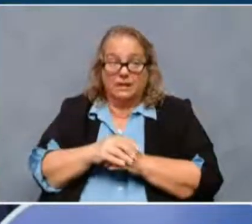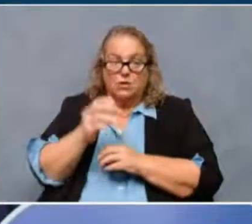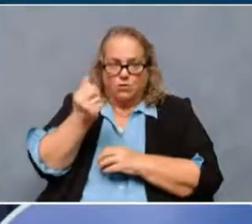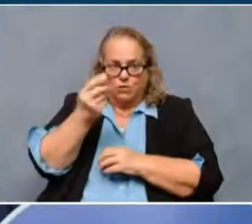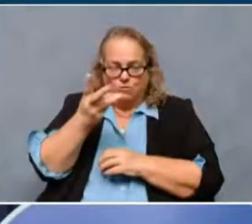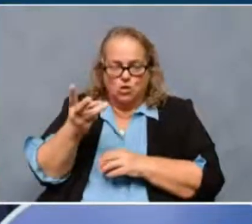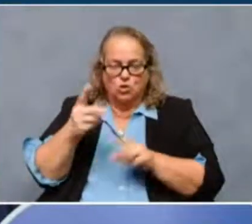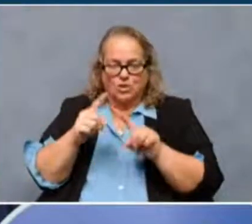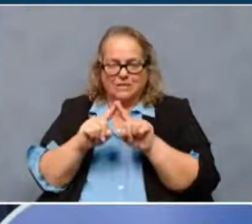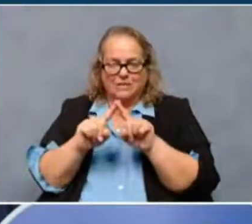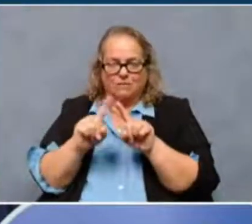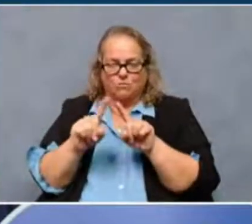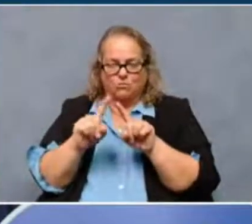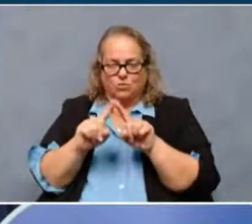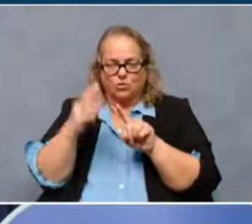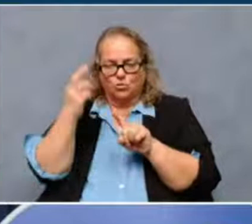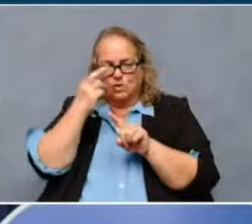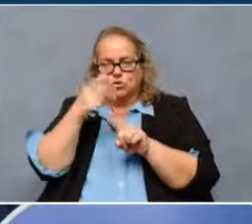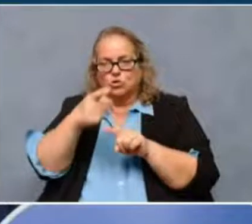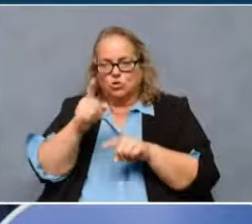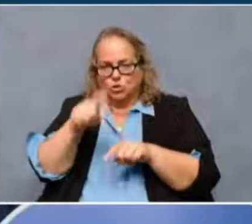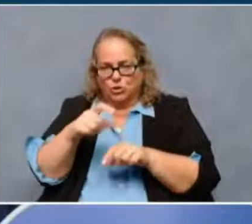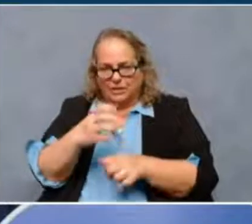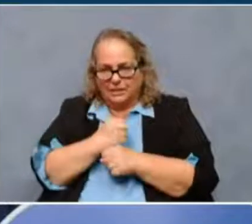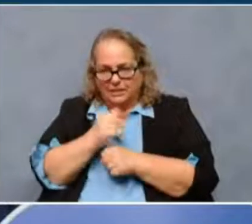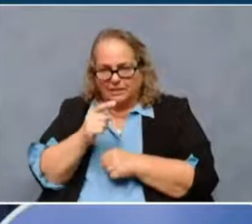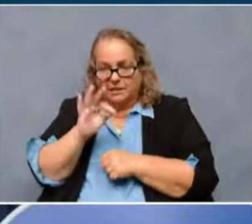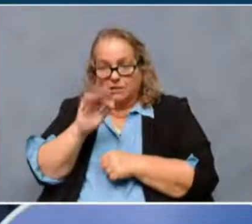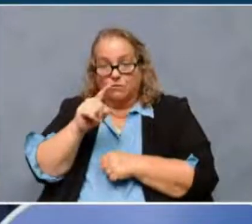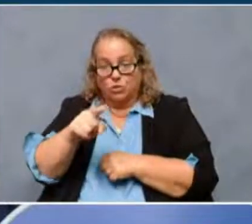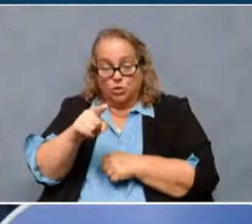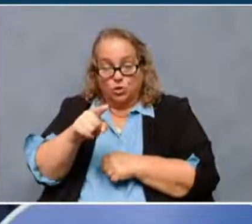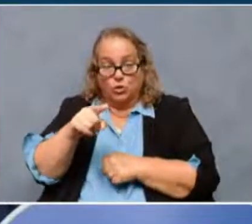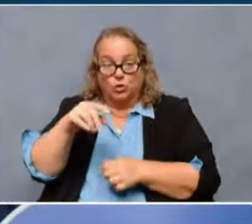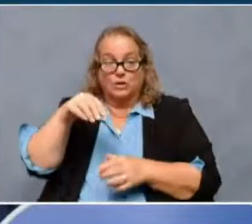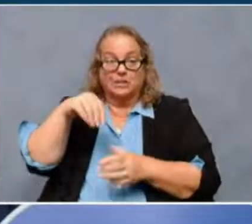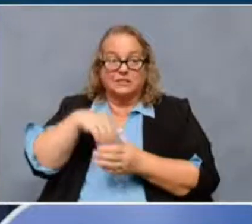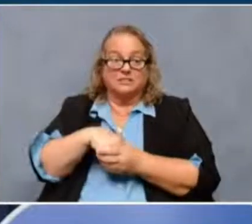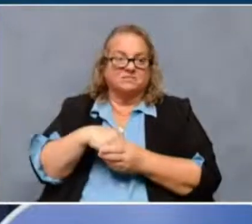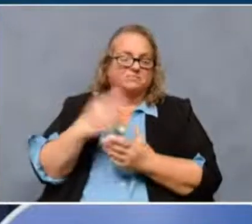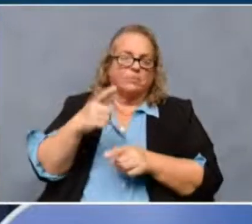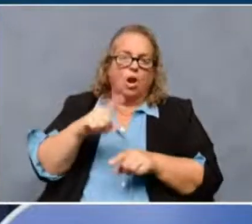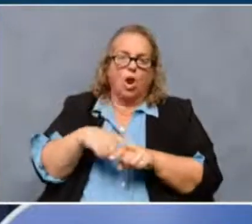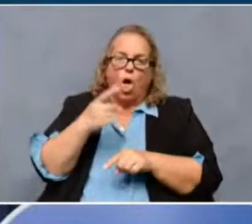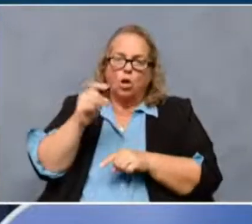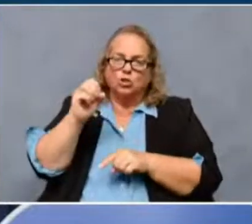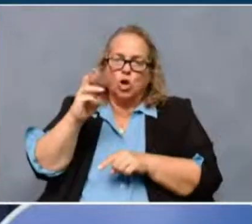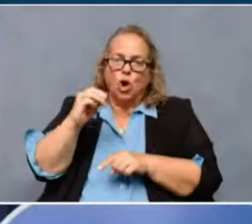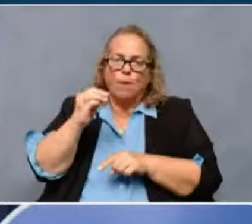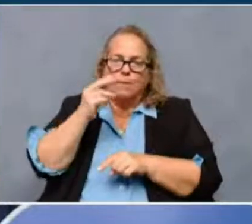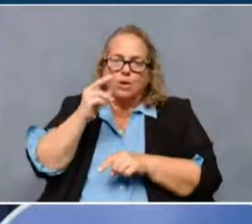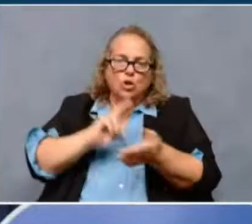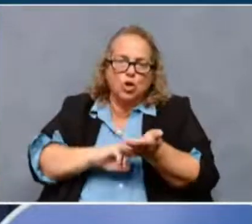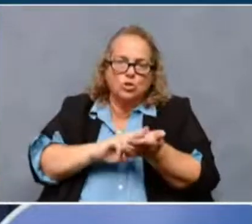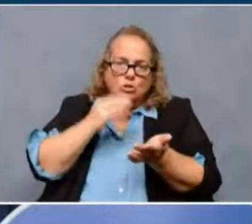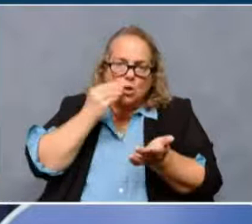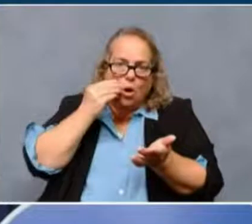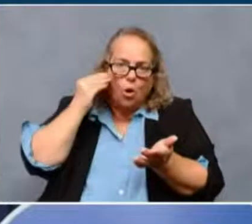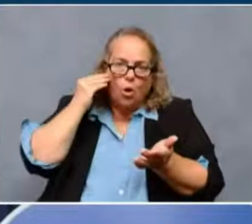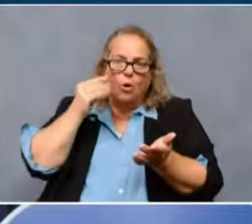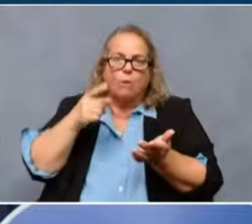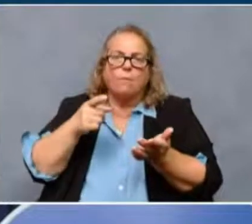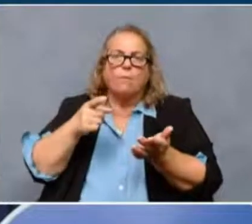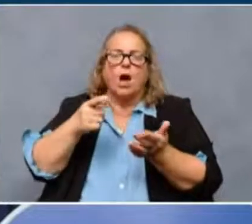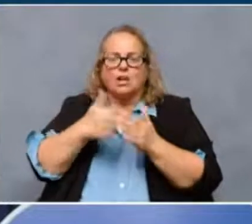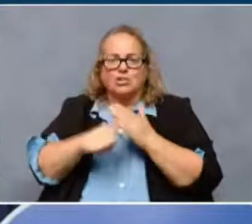different reasons you'd get it. If you were in a congregate setting, like a long-term setting, but you might be under 65, go get it. If you